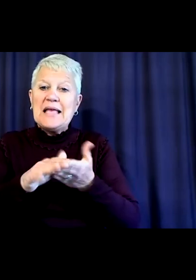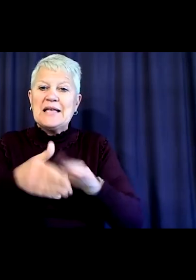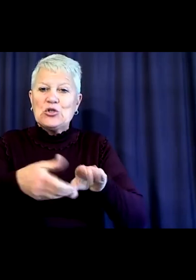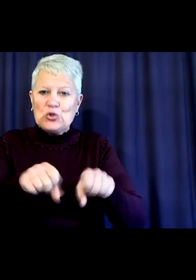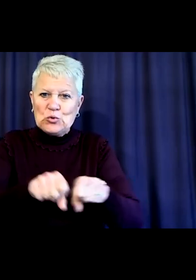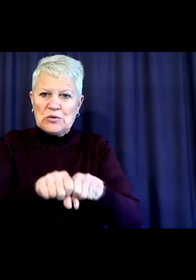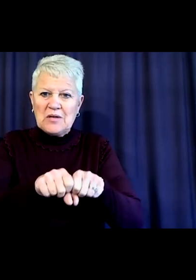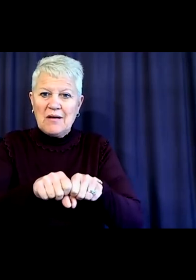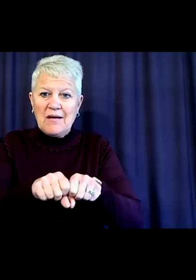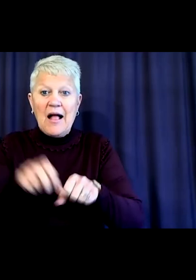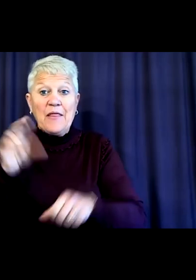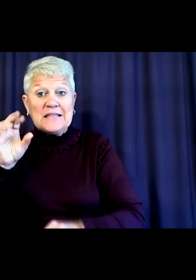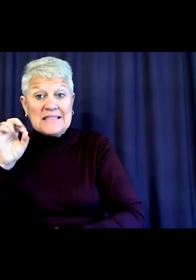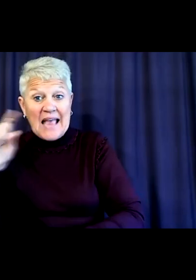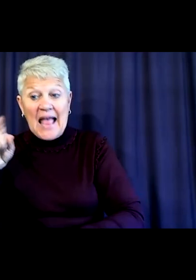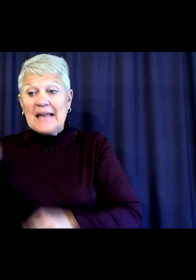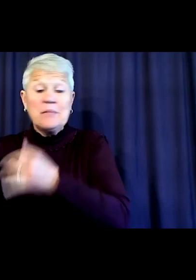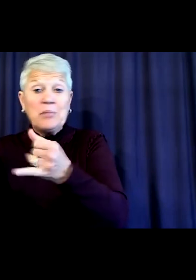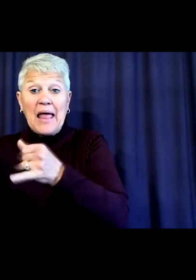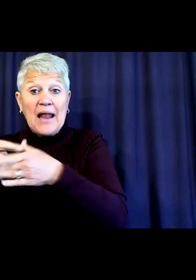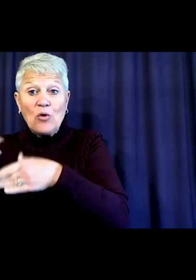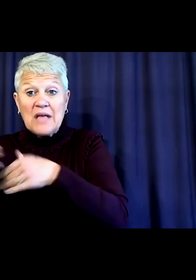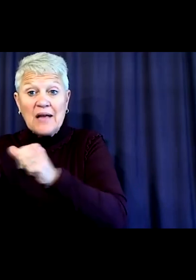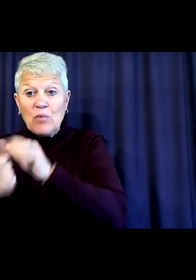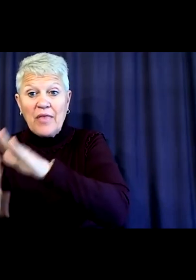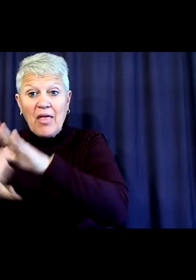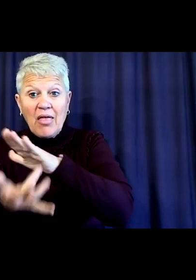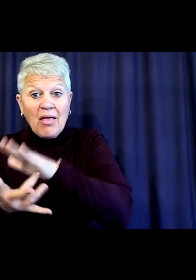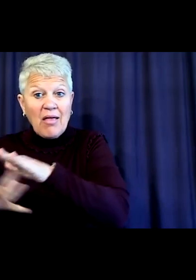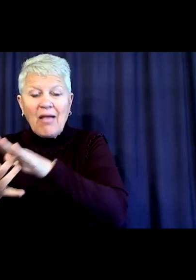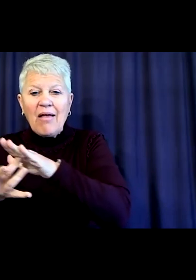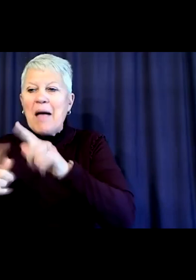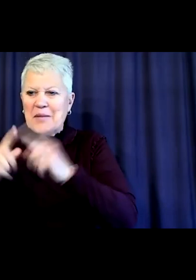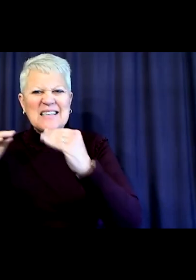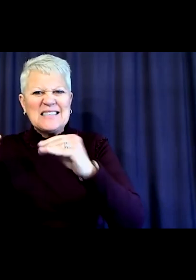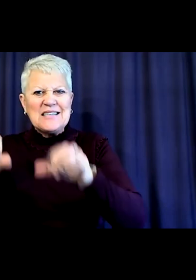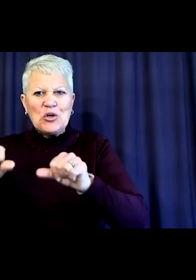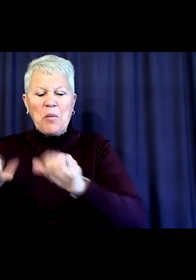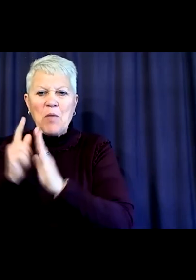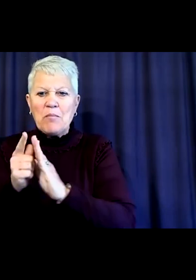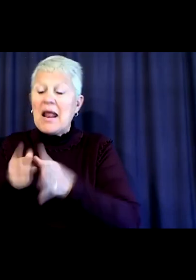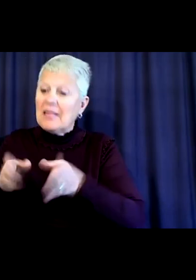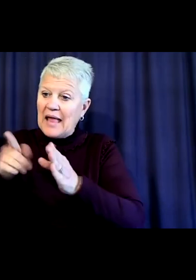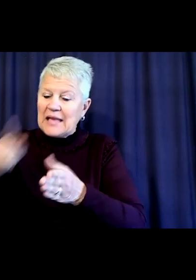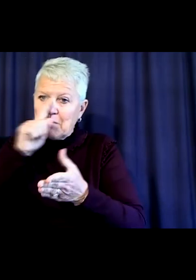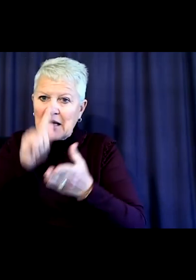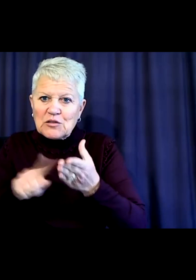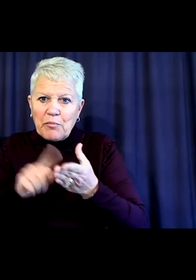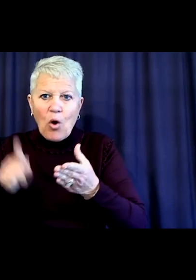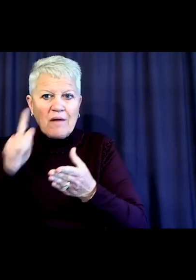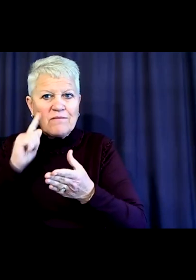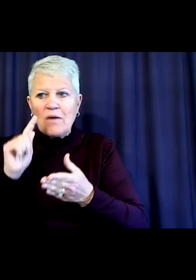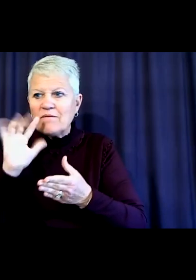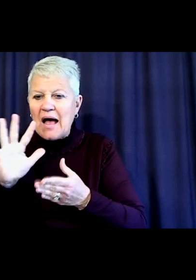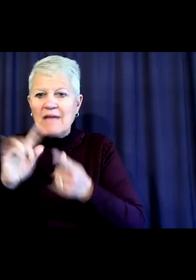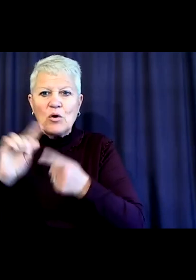the sand that he had played outside, so teachable moment. But it was all about letting him explore for 5-10